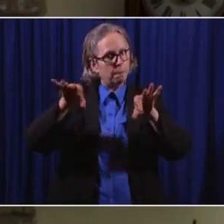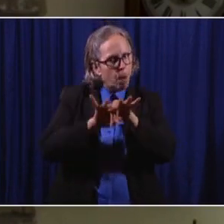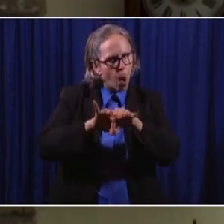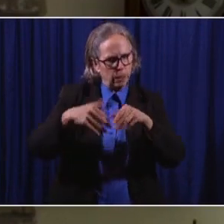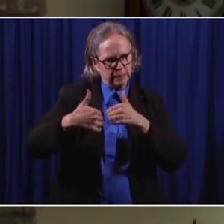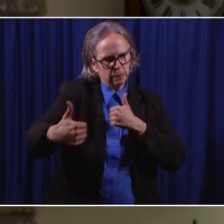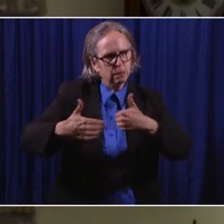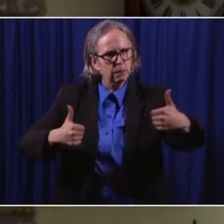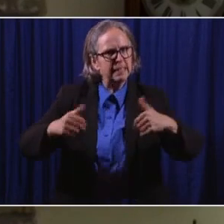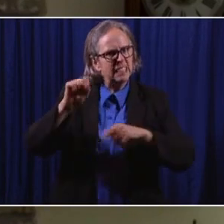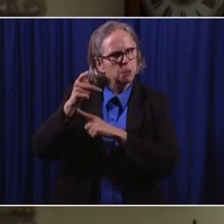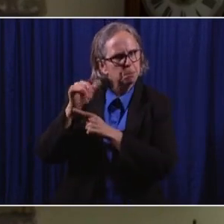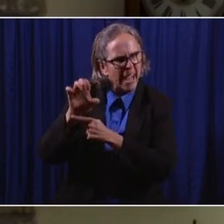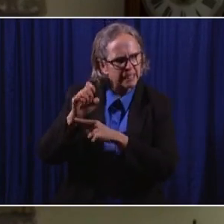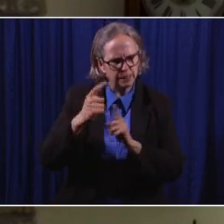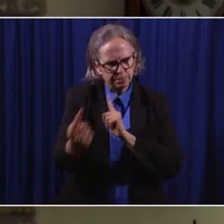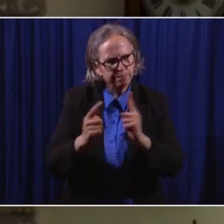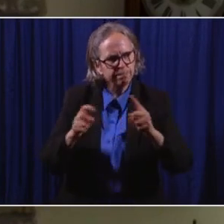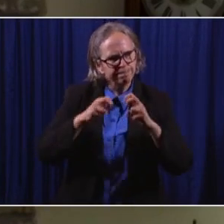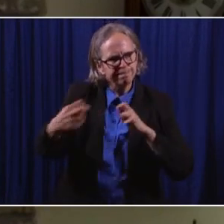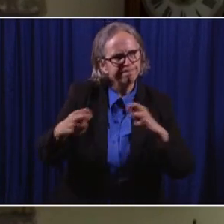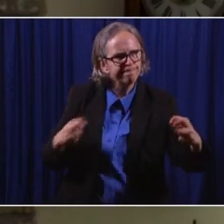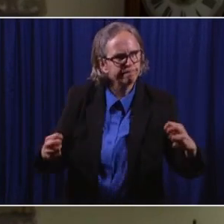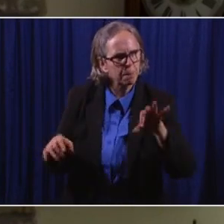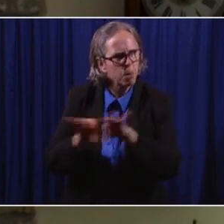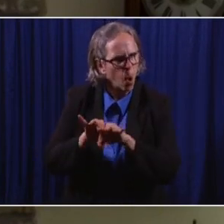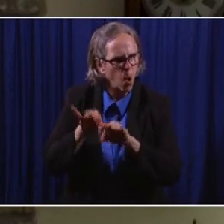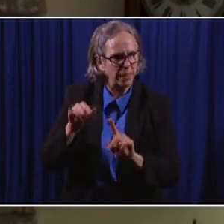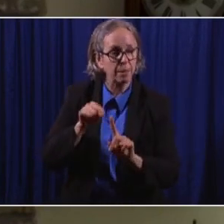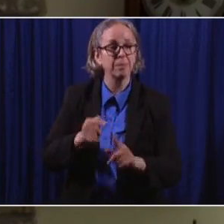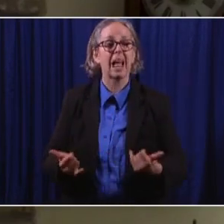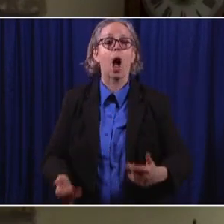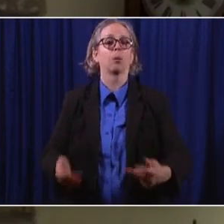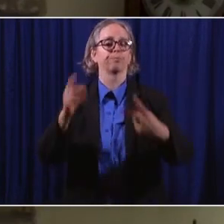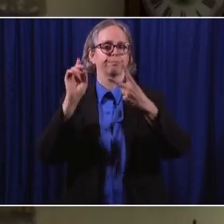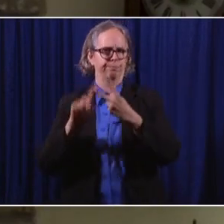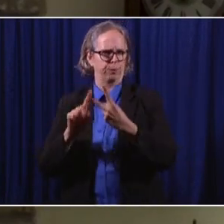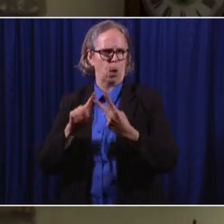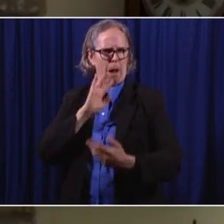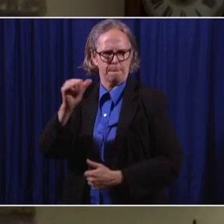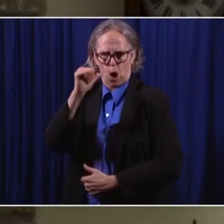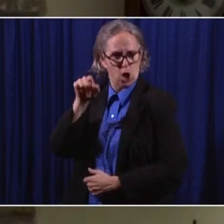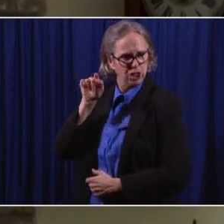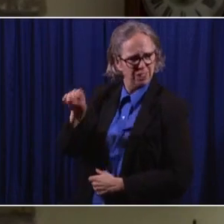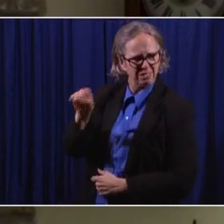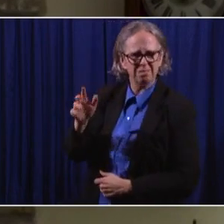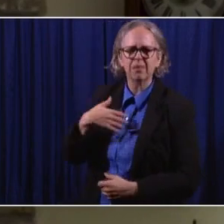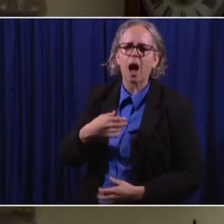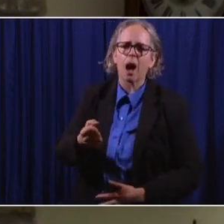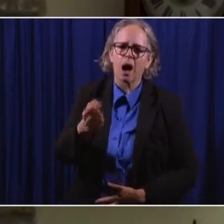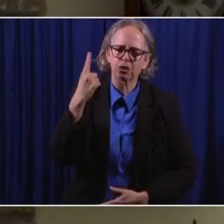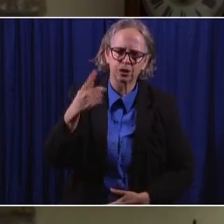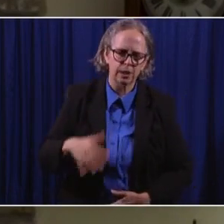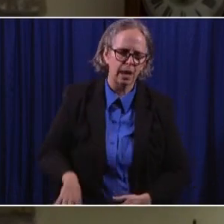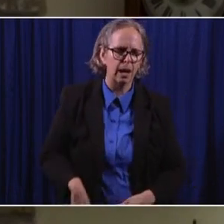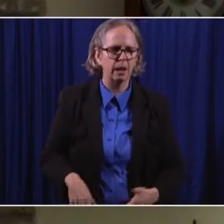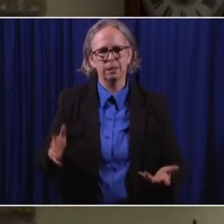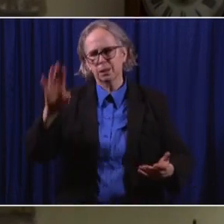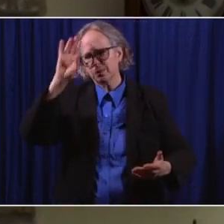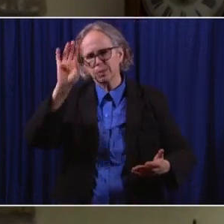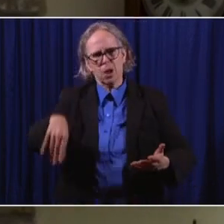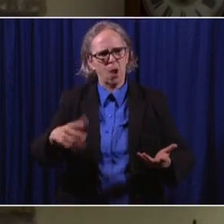people. As far as the bars, look, I get it. I understand that 10